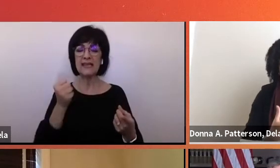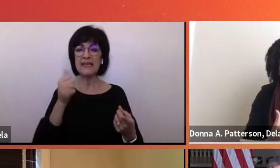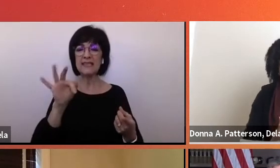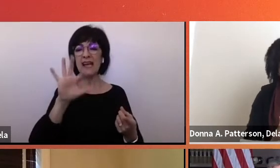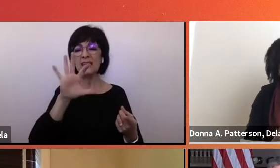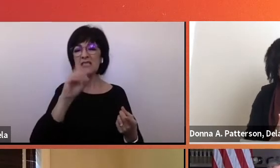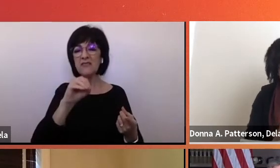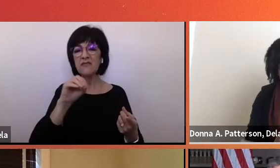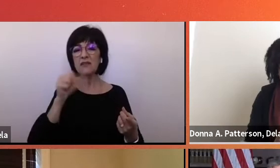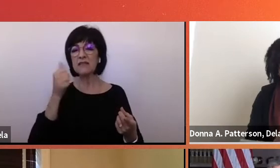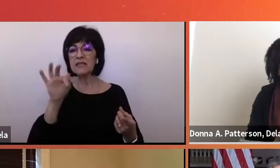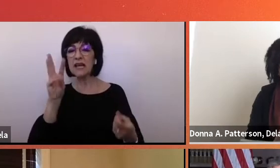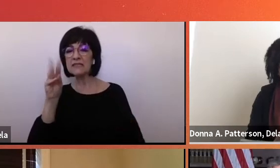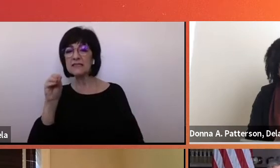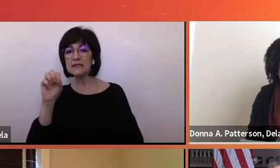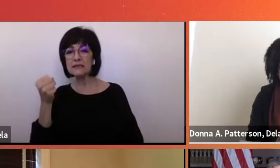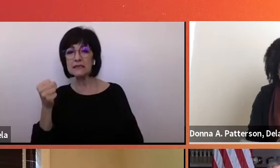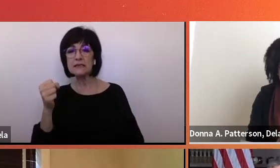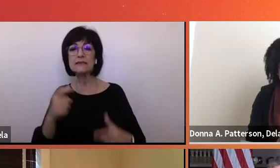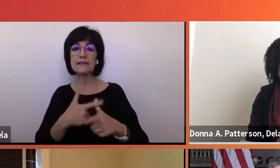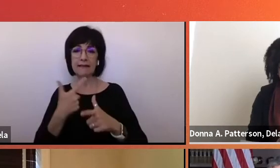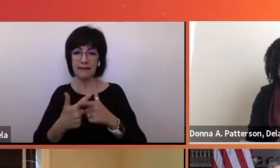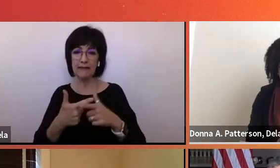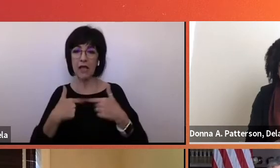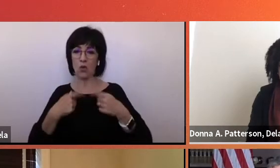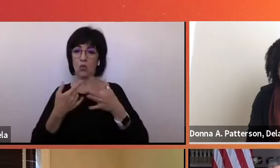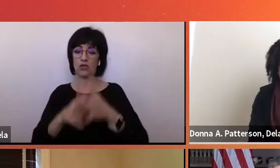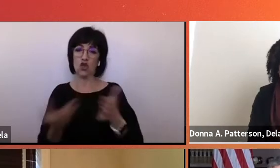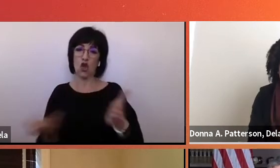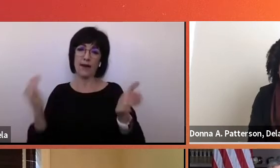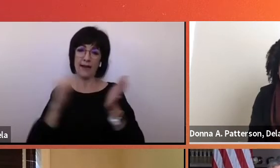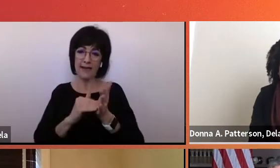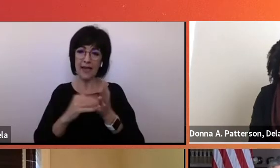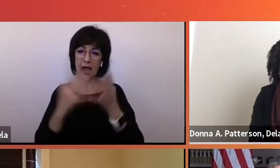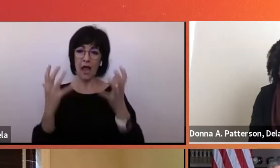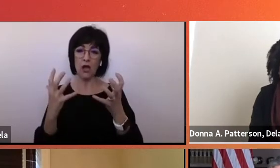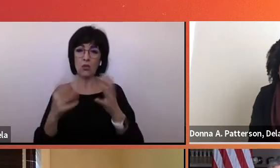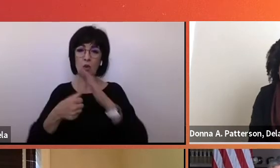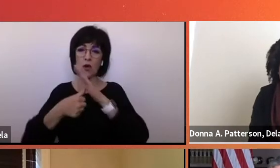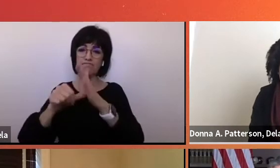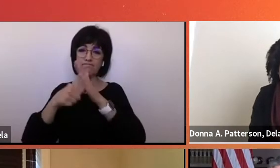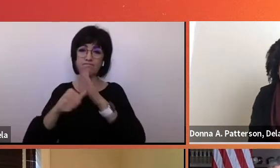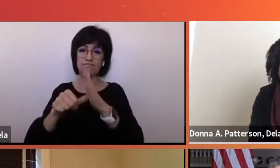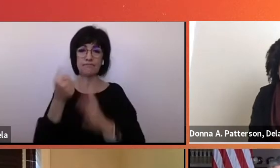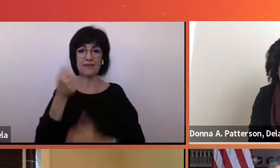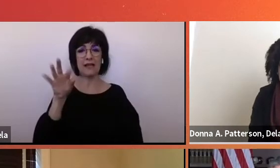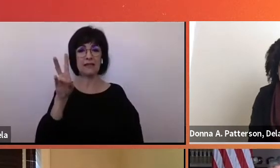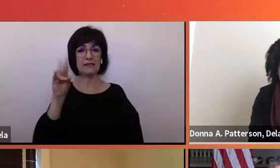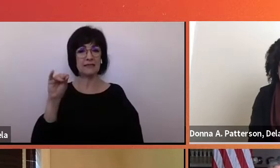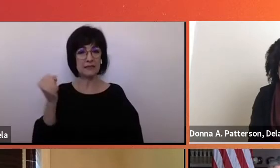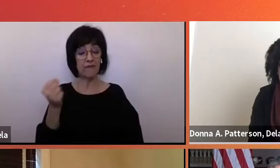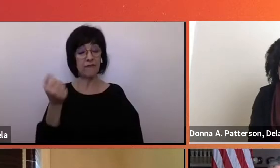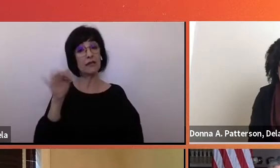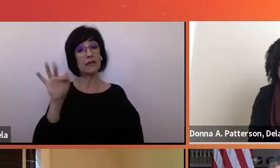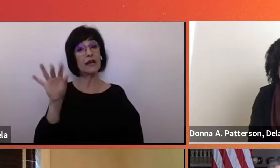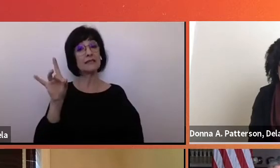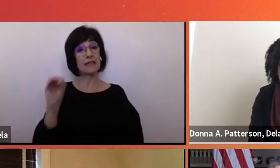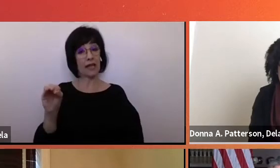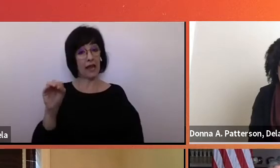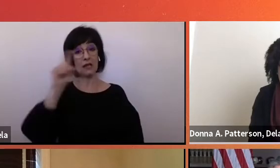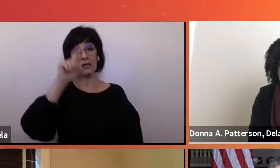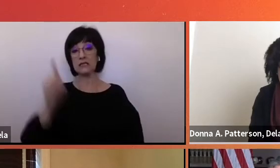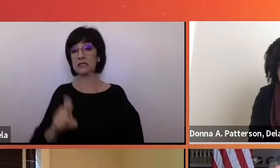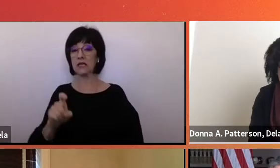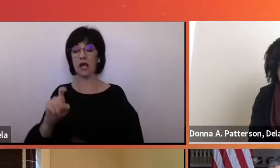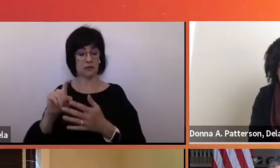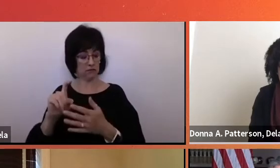saw a resurgence in 1970. And in 1980, Texas made Juneteenth an official